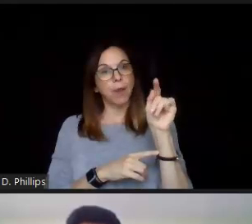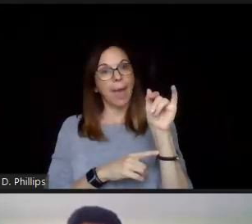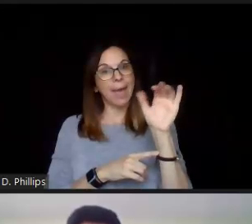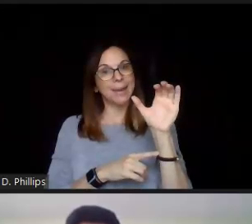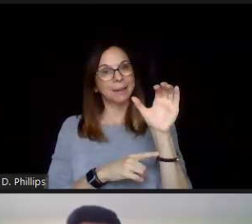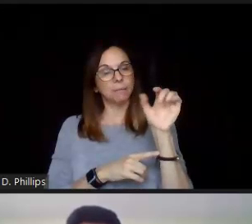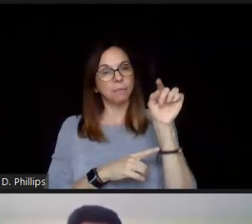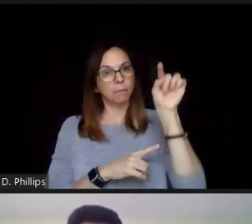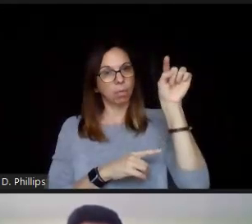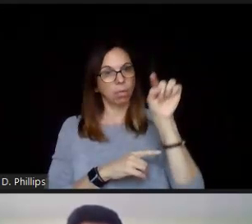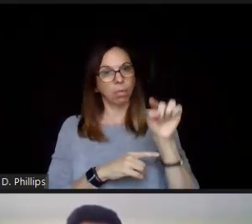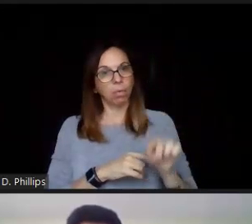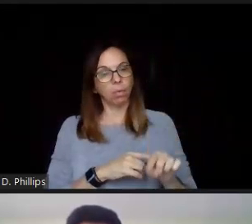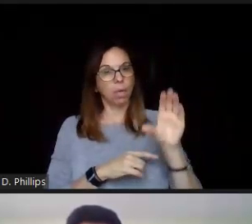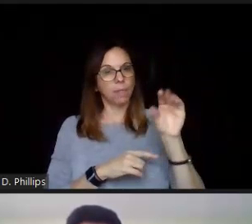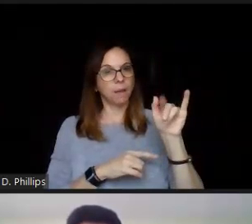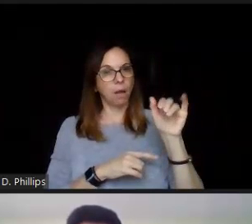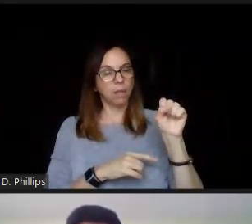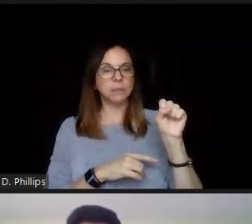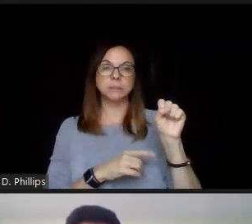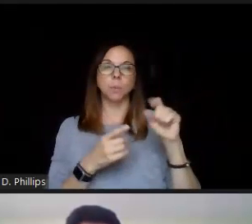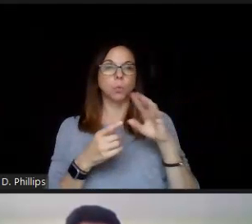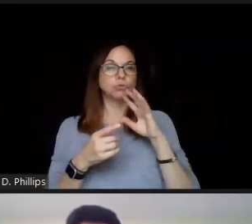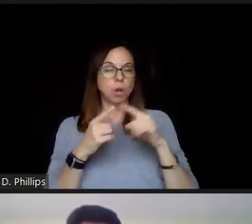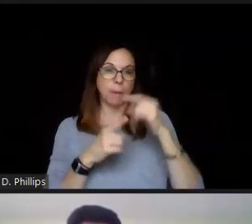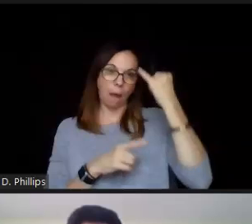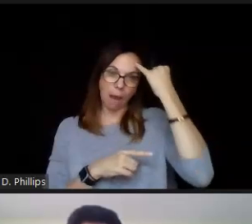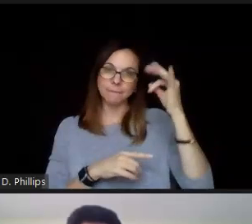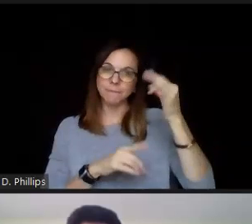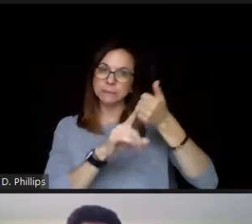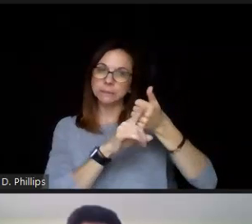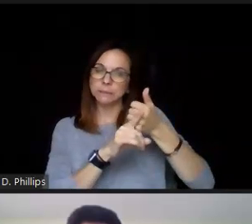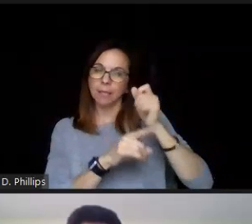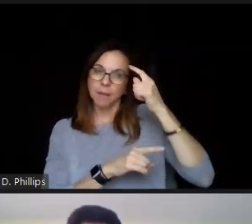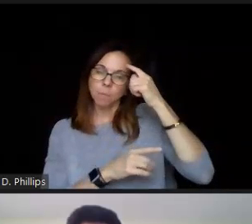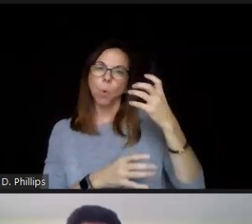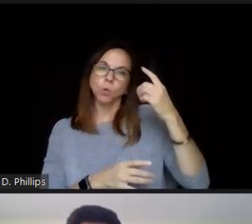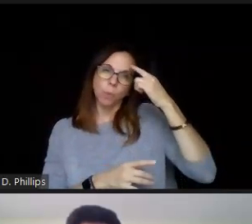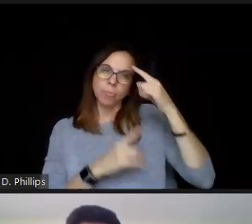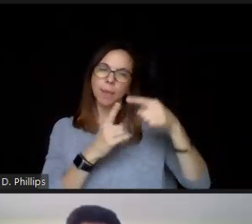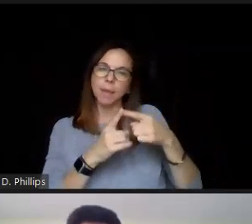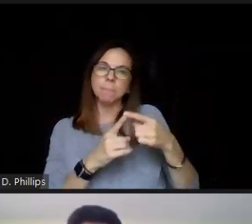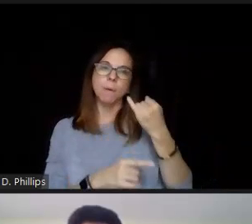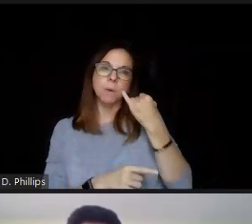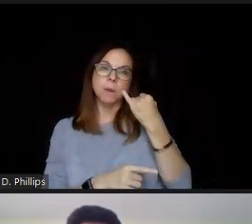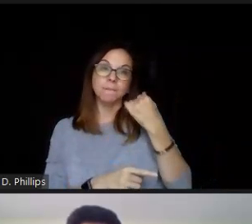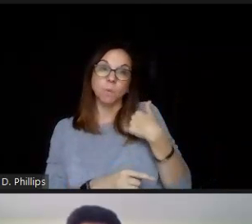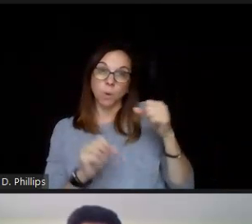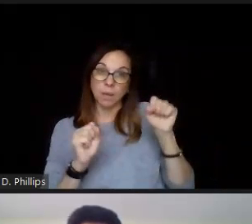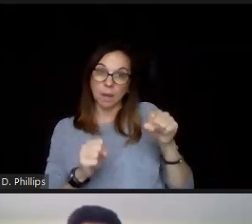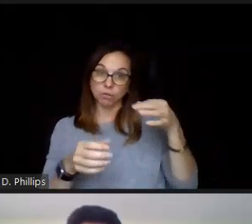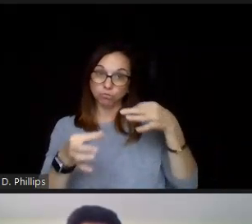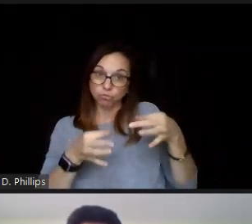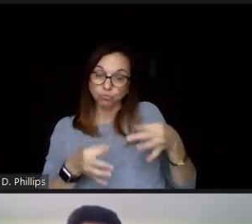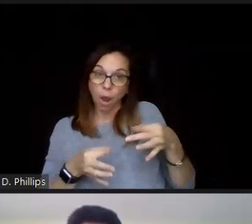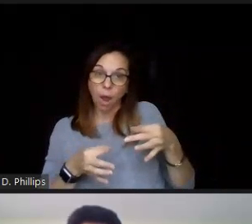talked about ideas of self-government, but I want to really think about whether or not we can describe